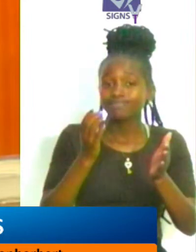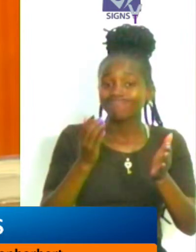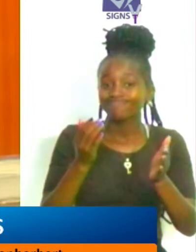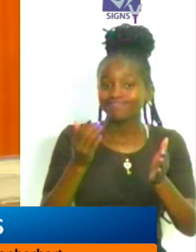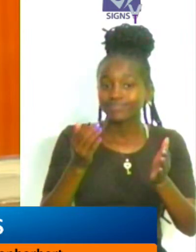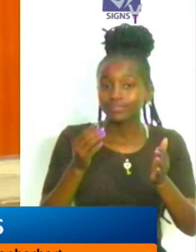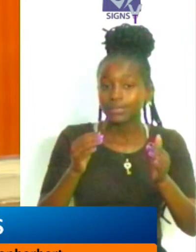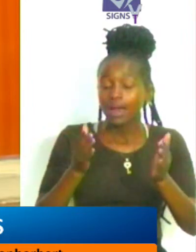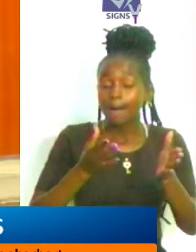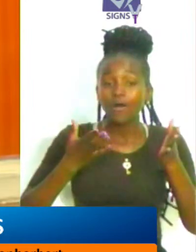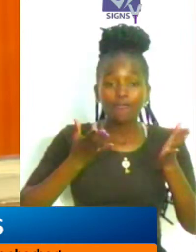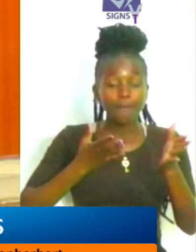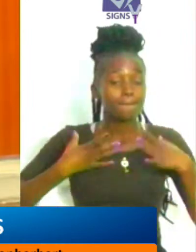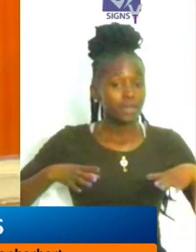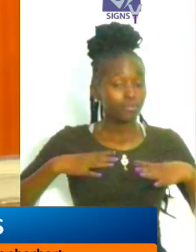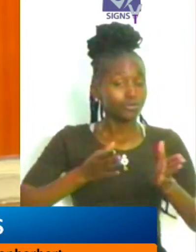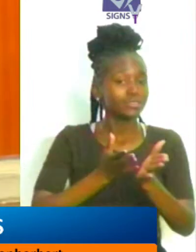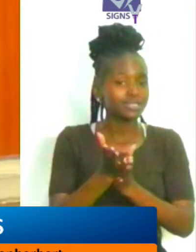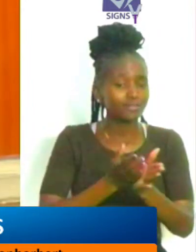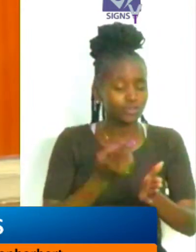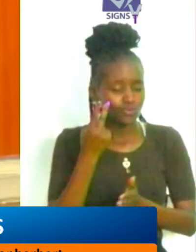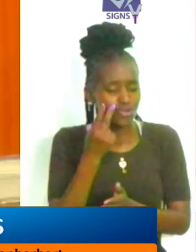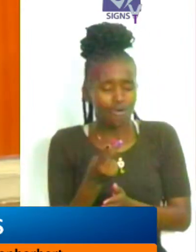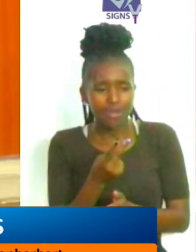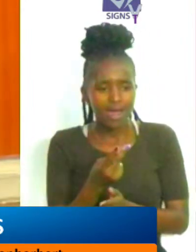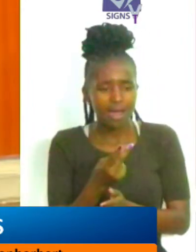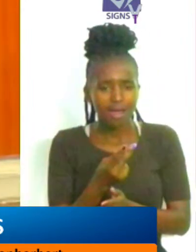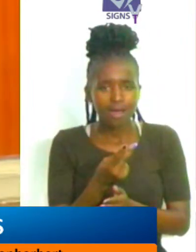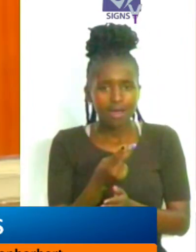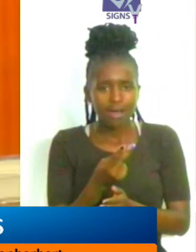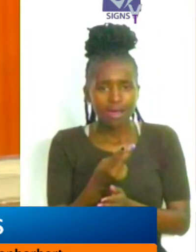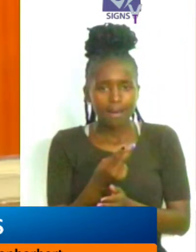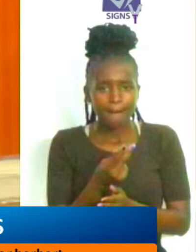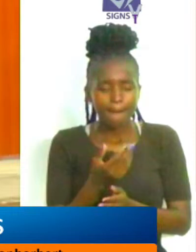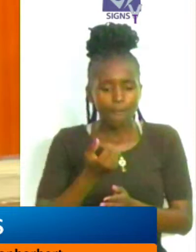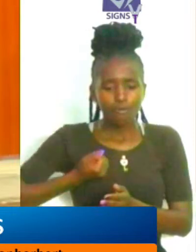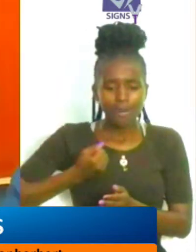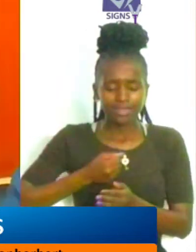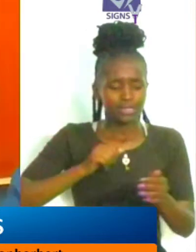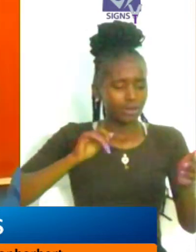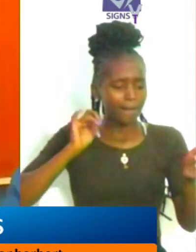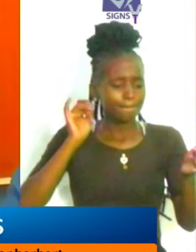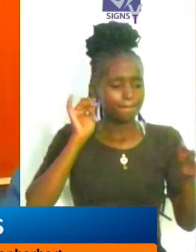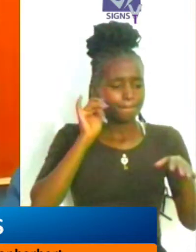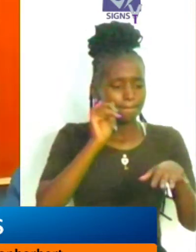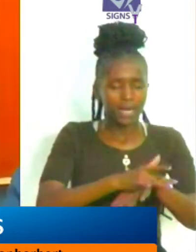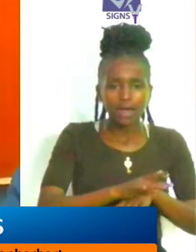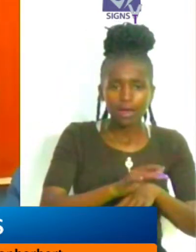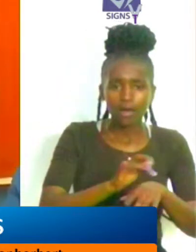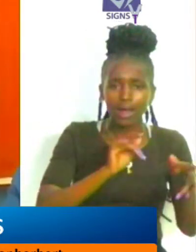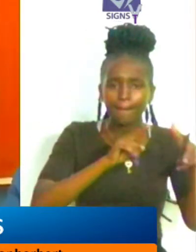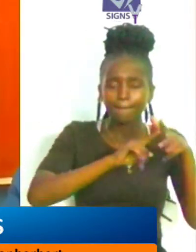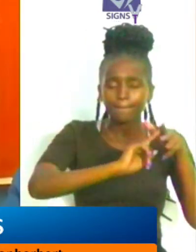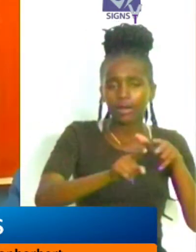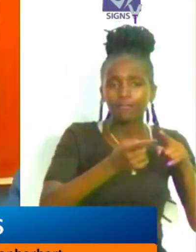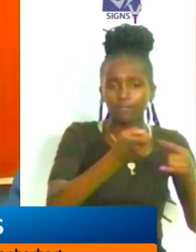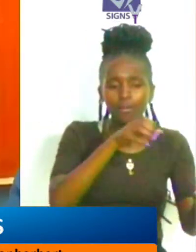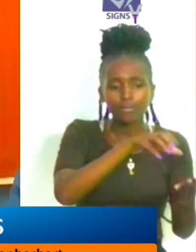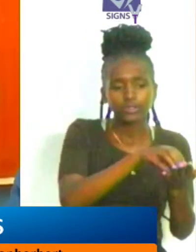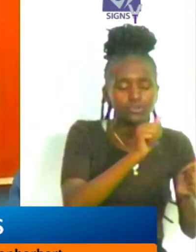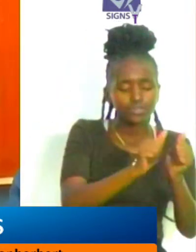Sakwa, was unceremoniously redeployed from her former position. We have had a problem here